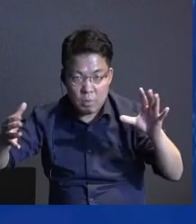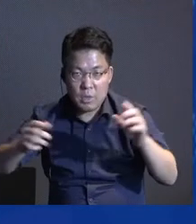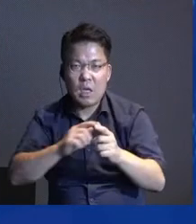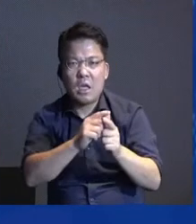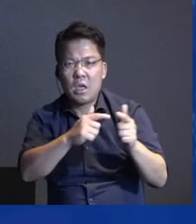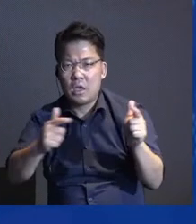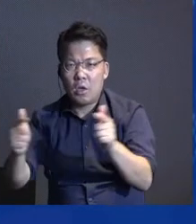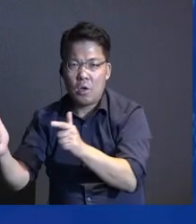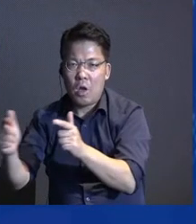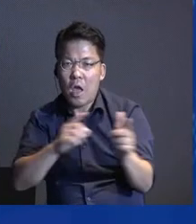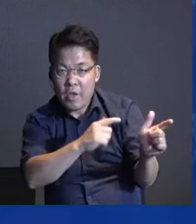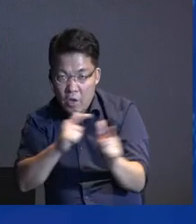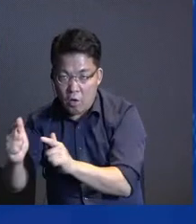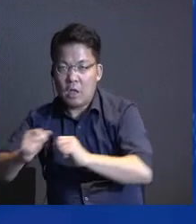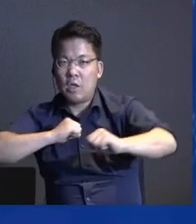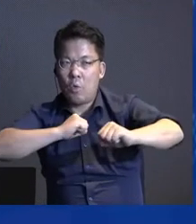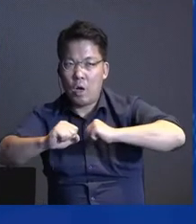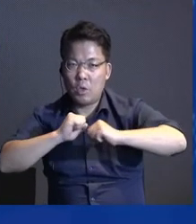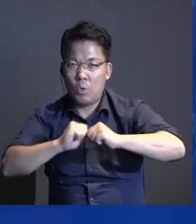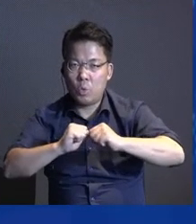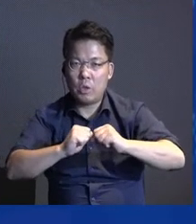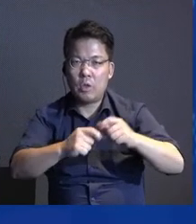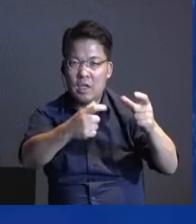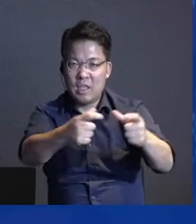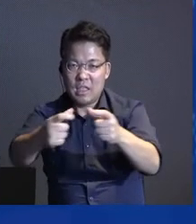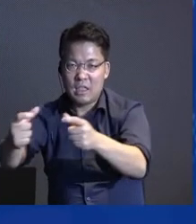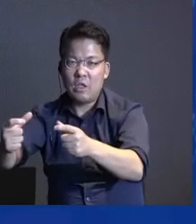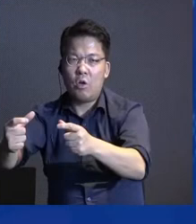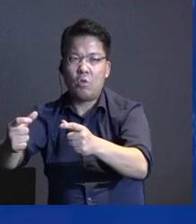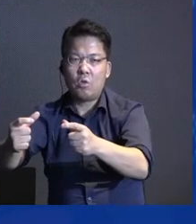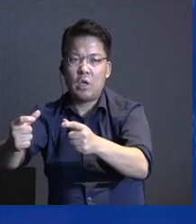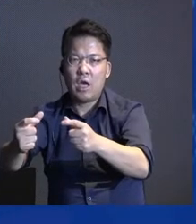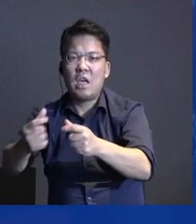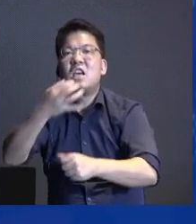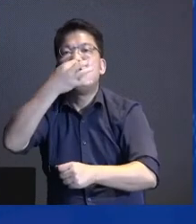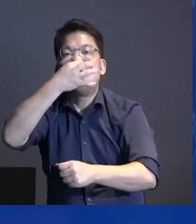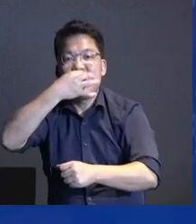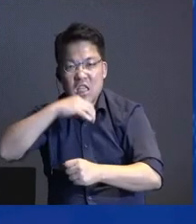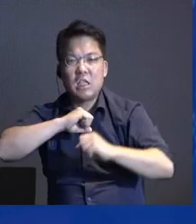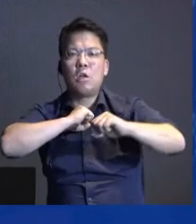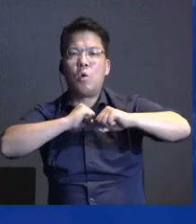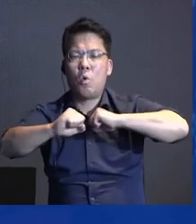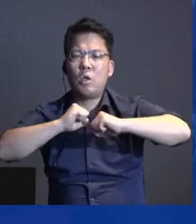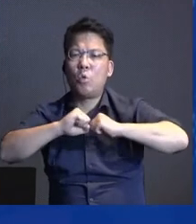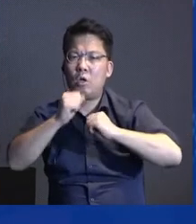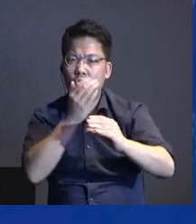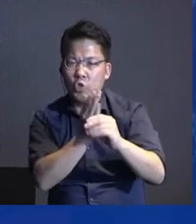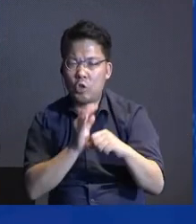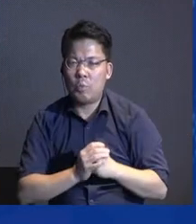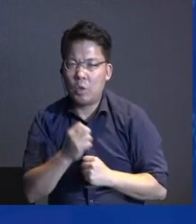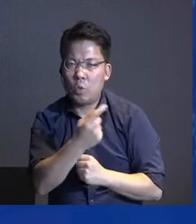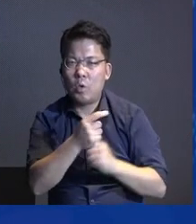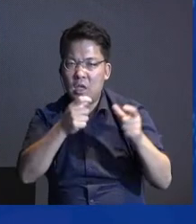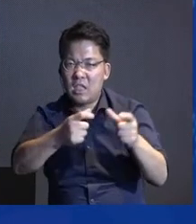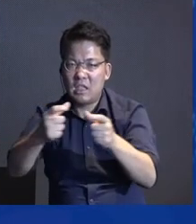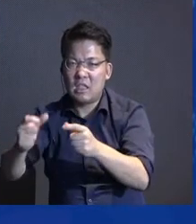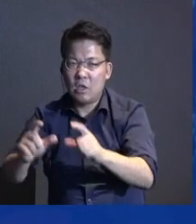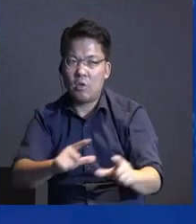And residents also created the disaster hazard prevention map by themselves.